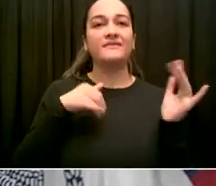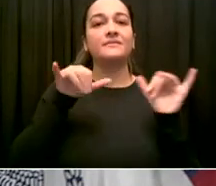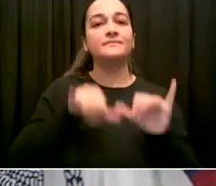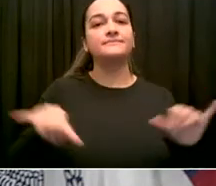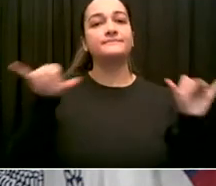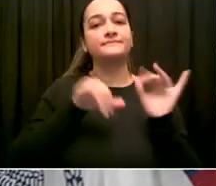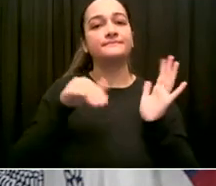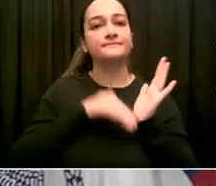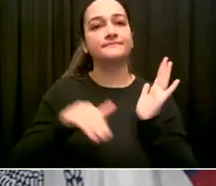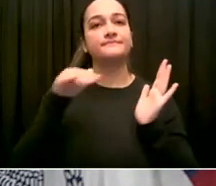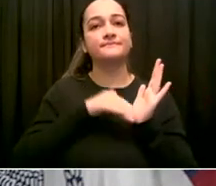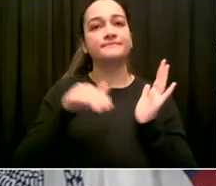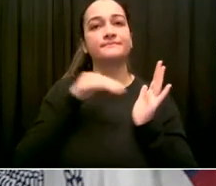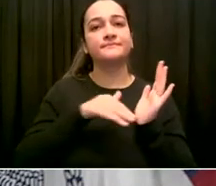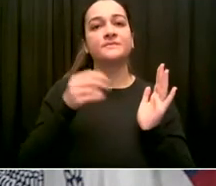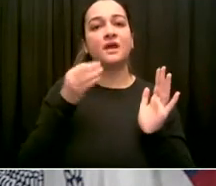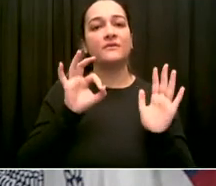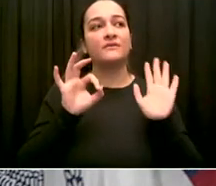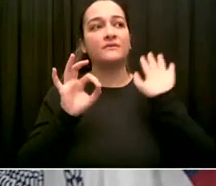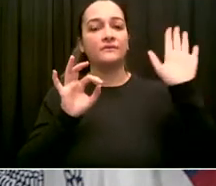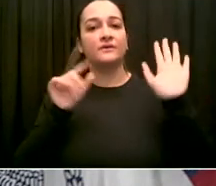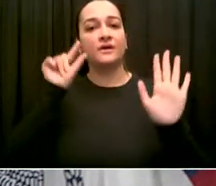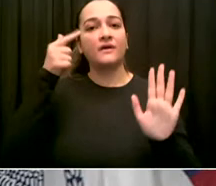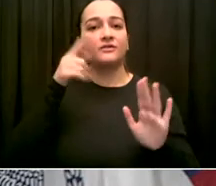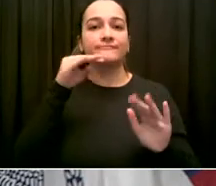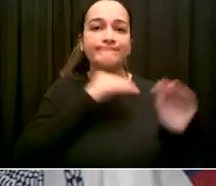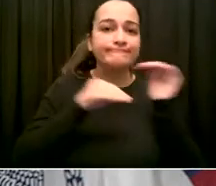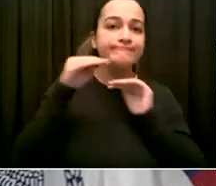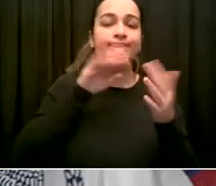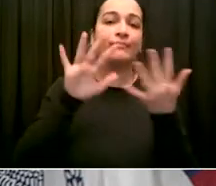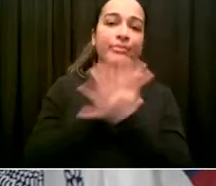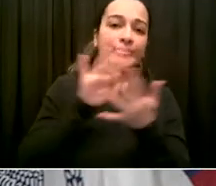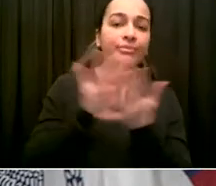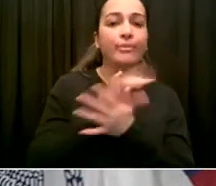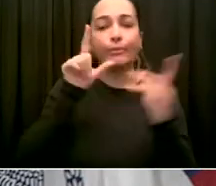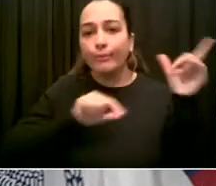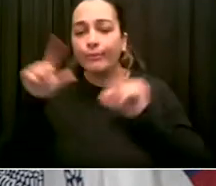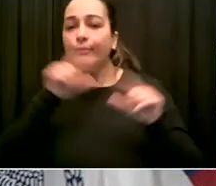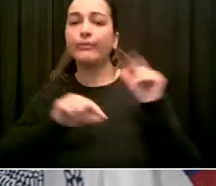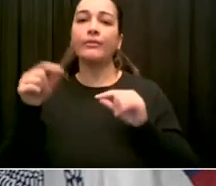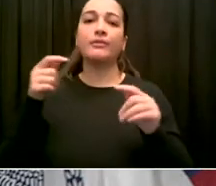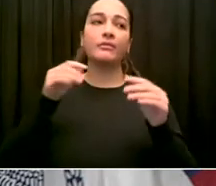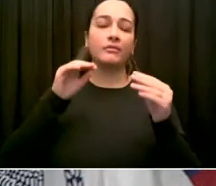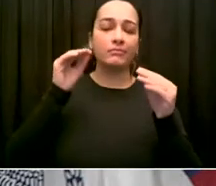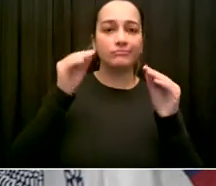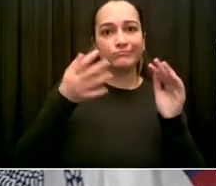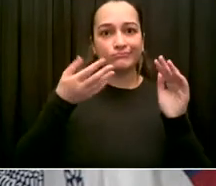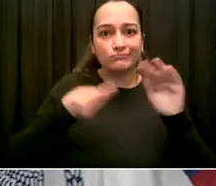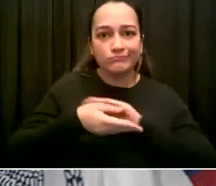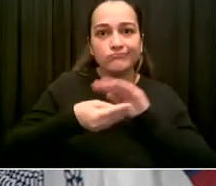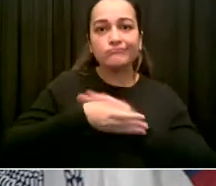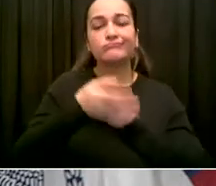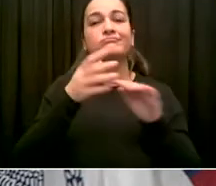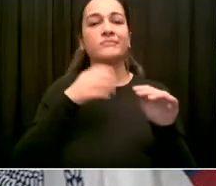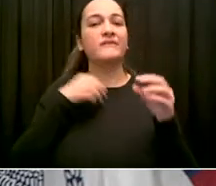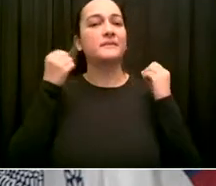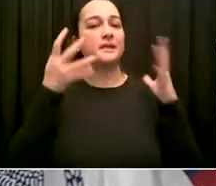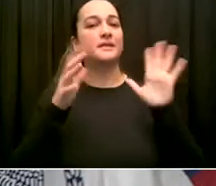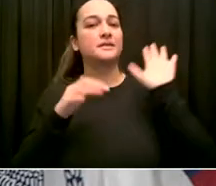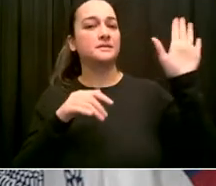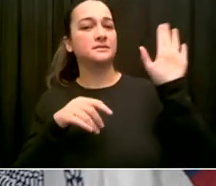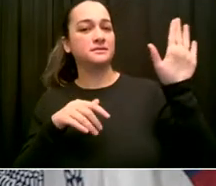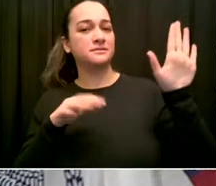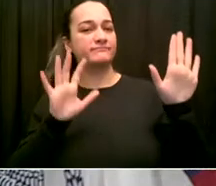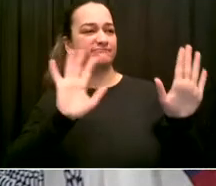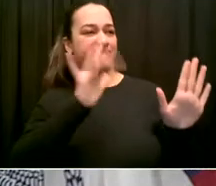clear, consistent pattern of corruption. The governor wanted to personally profit and politically profit from